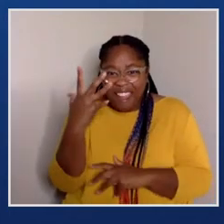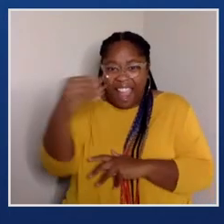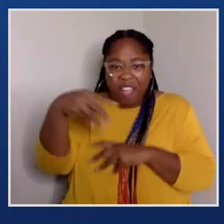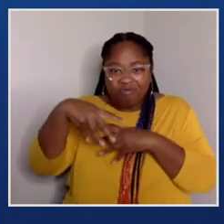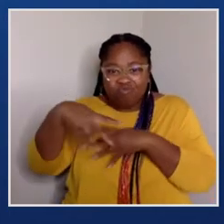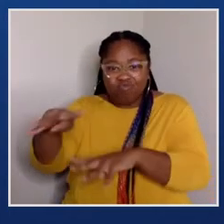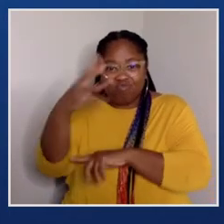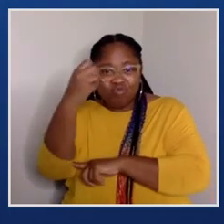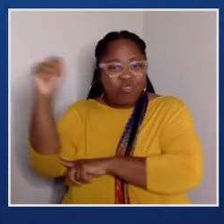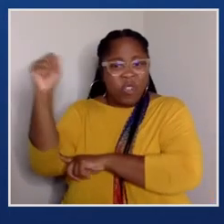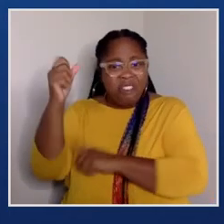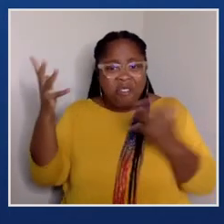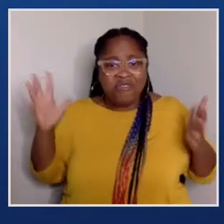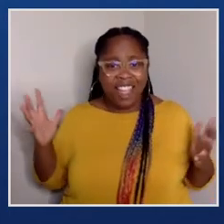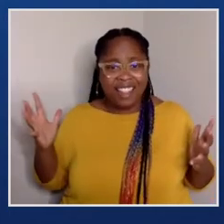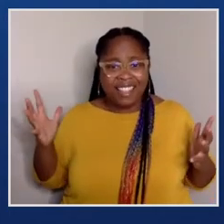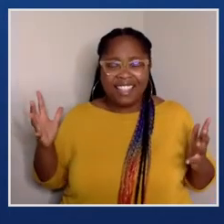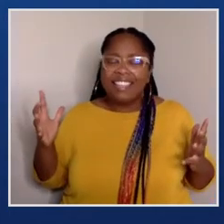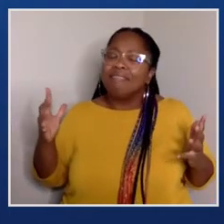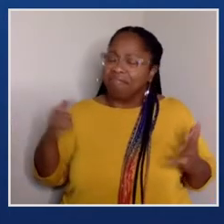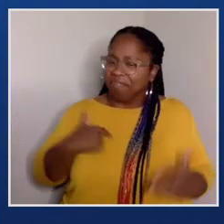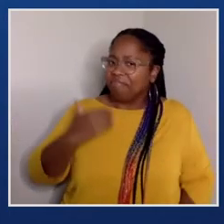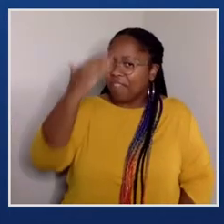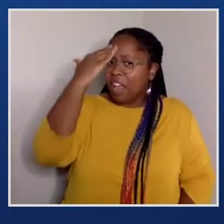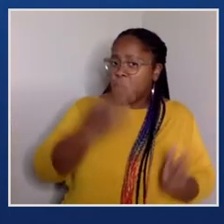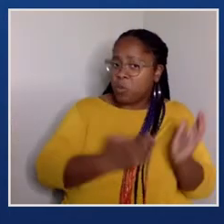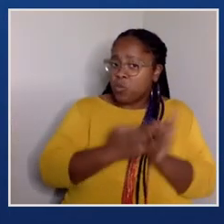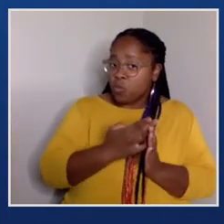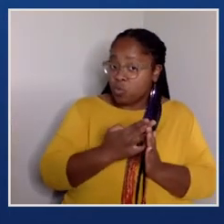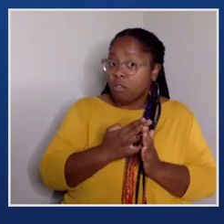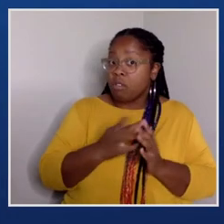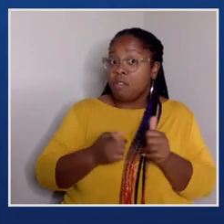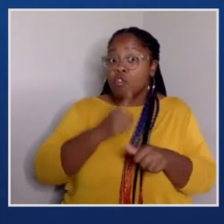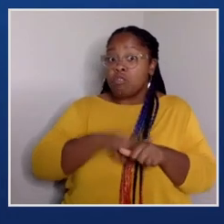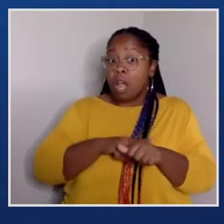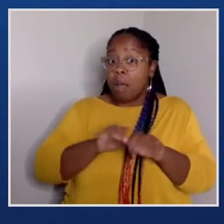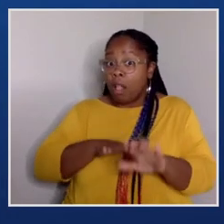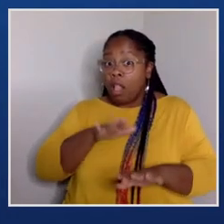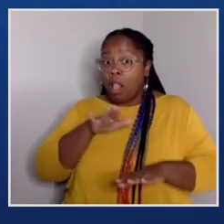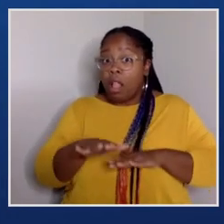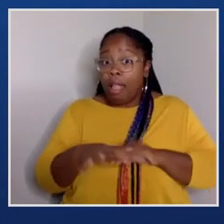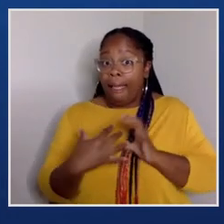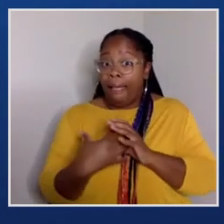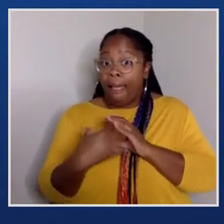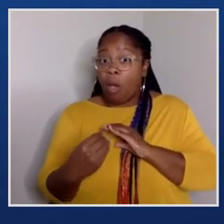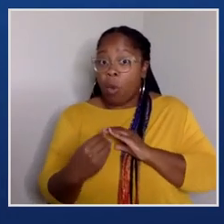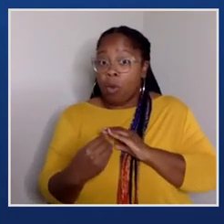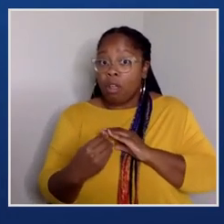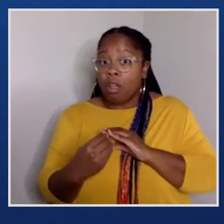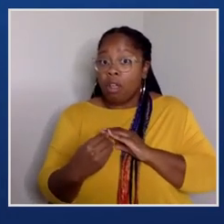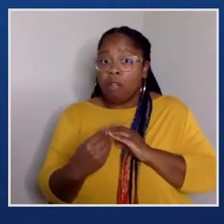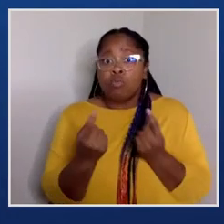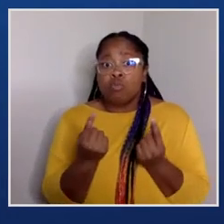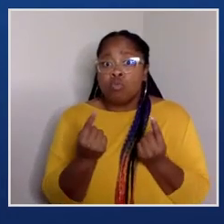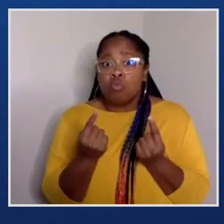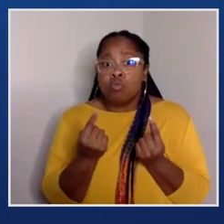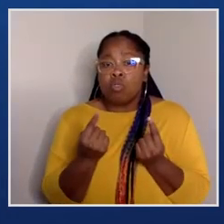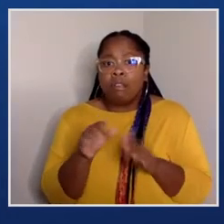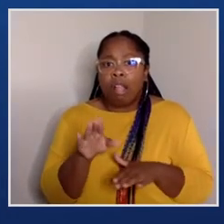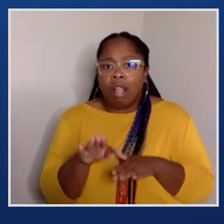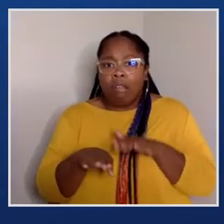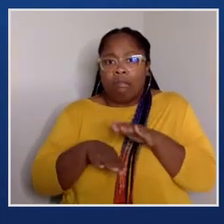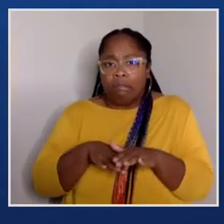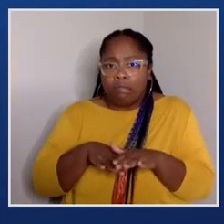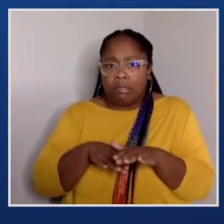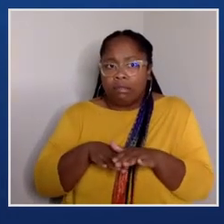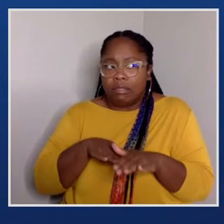I know to be true is that after that first step, you just need to take another one, and another